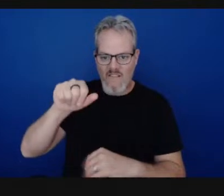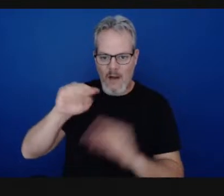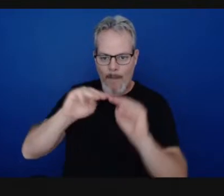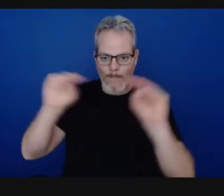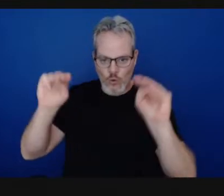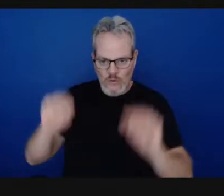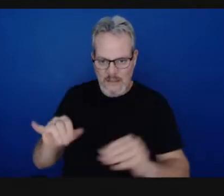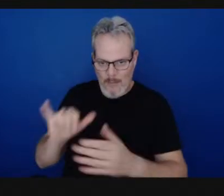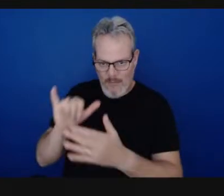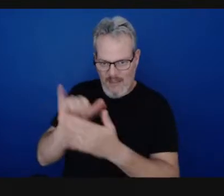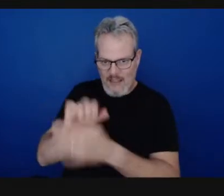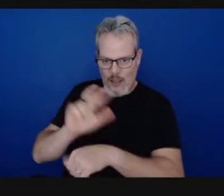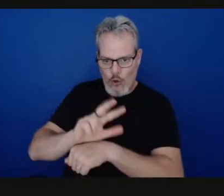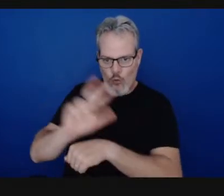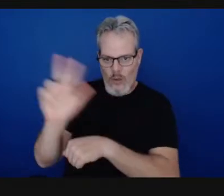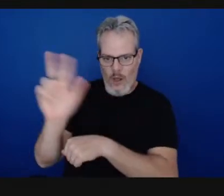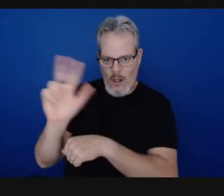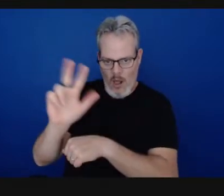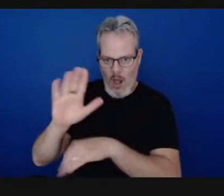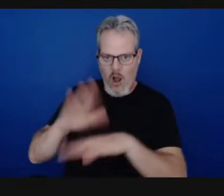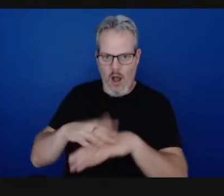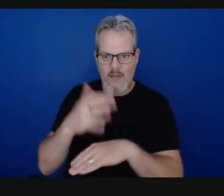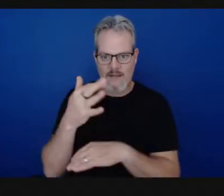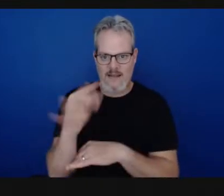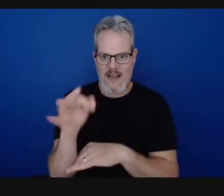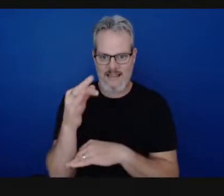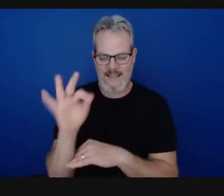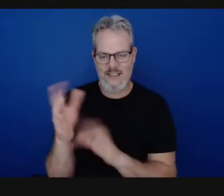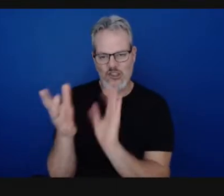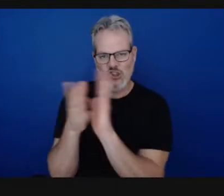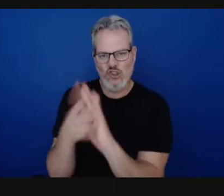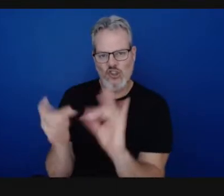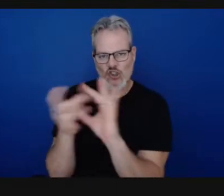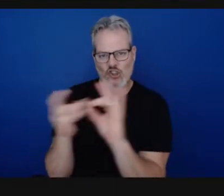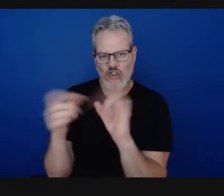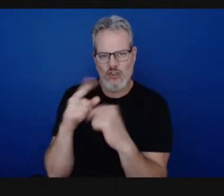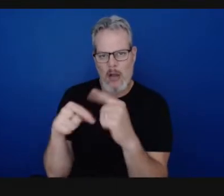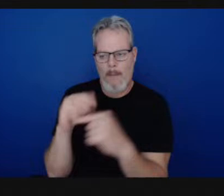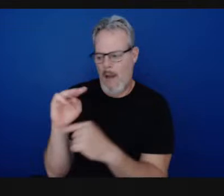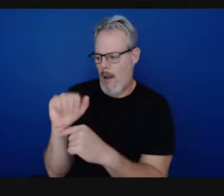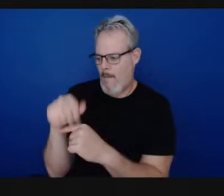Zoller on the 19th, talking about mapping during the eruption there.